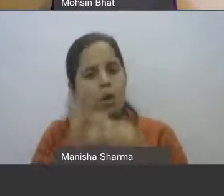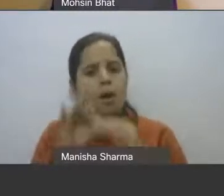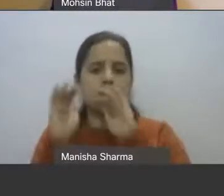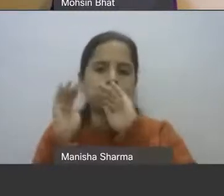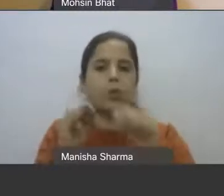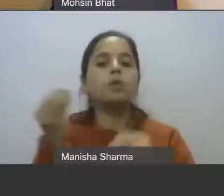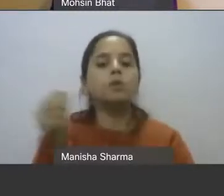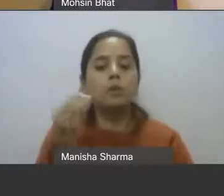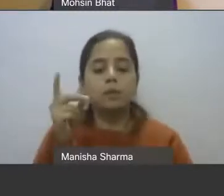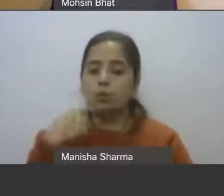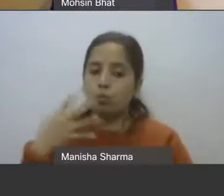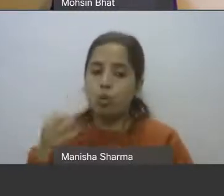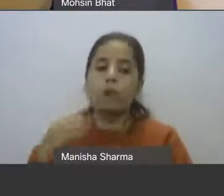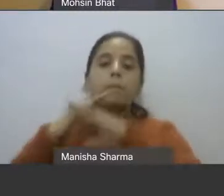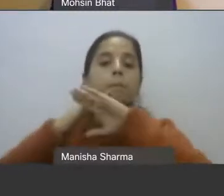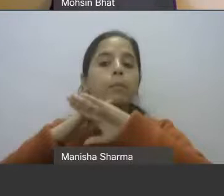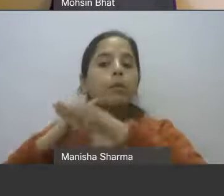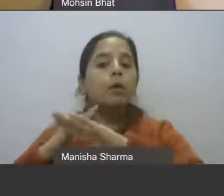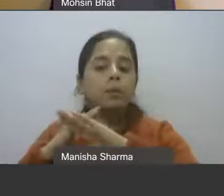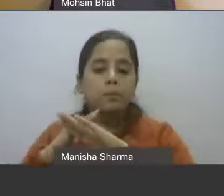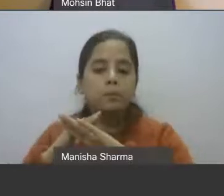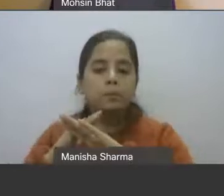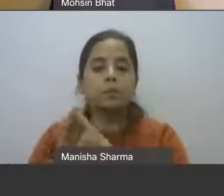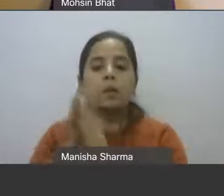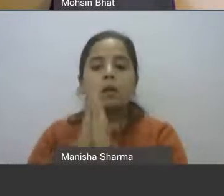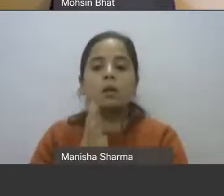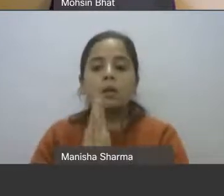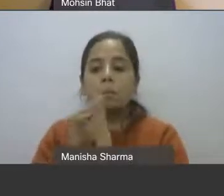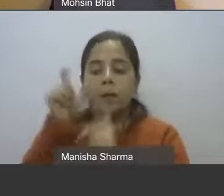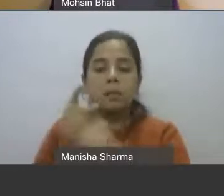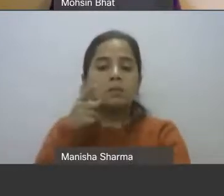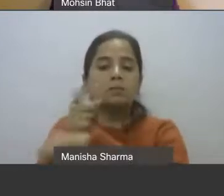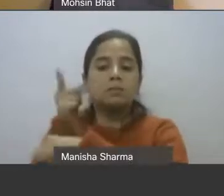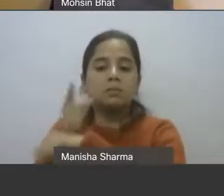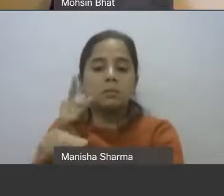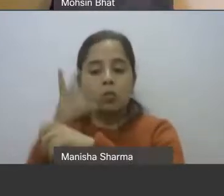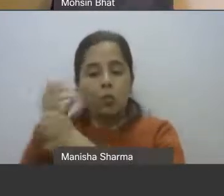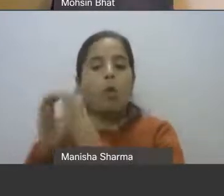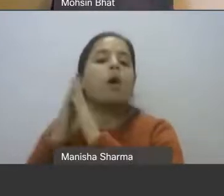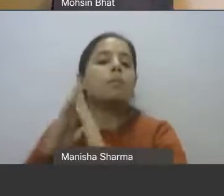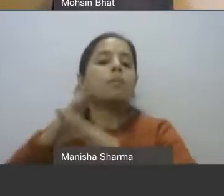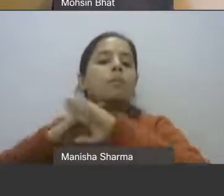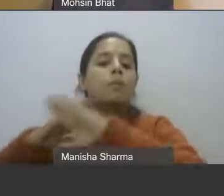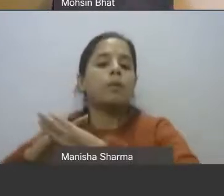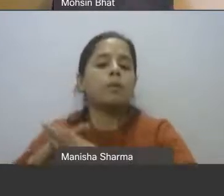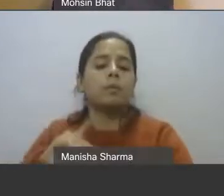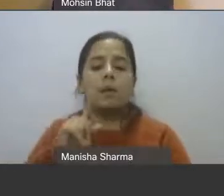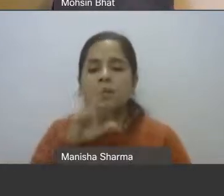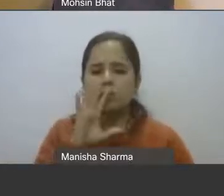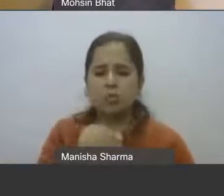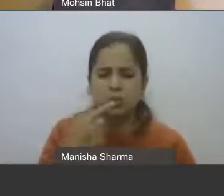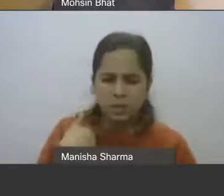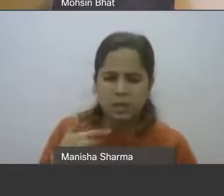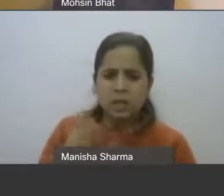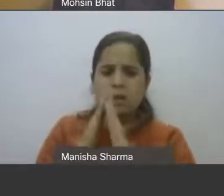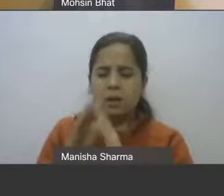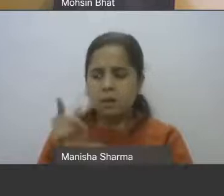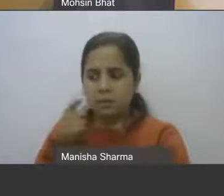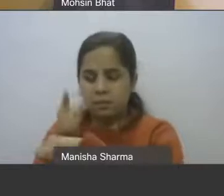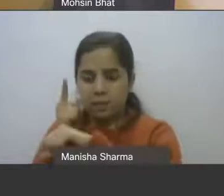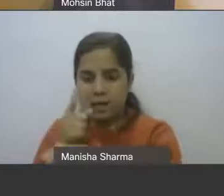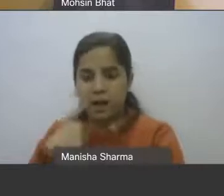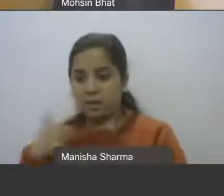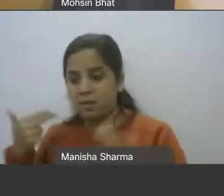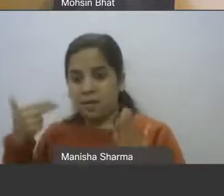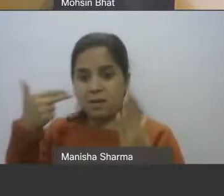to protect is religious persecution. And the moment you launch religious persecution, you understand